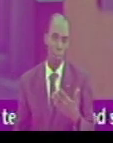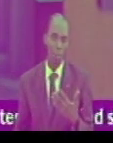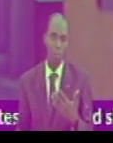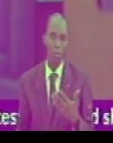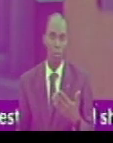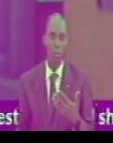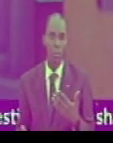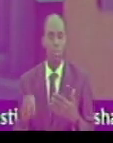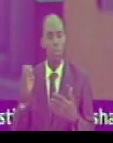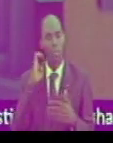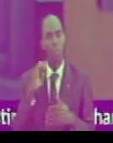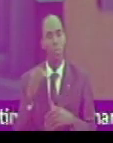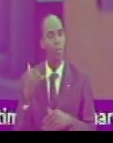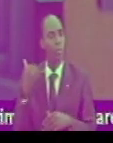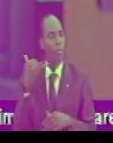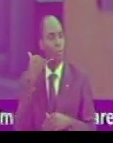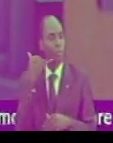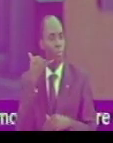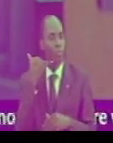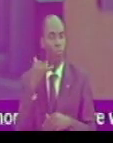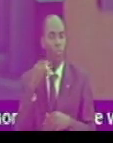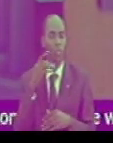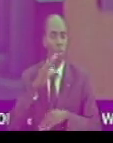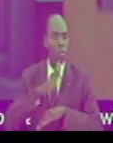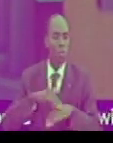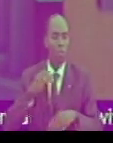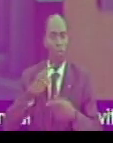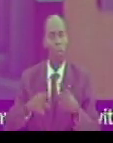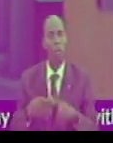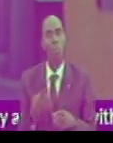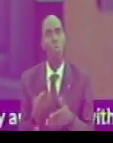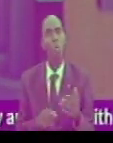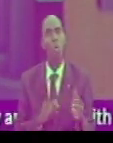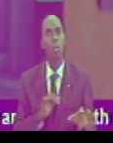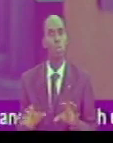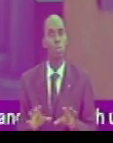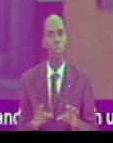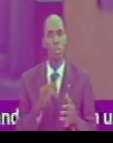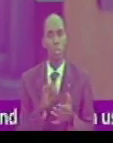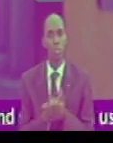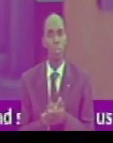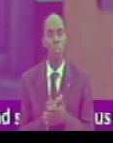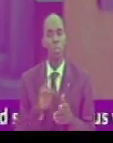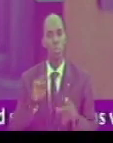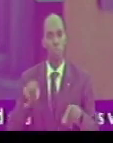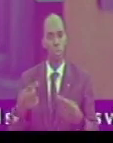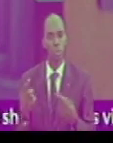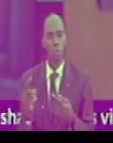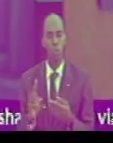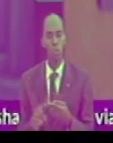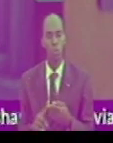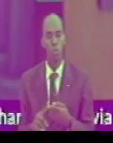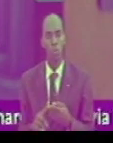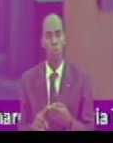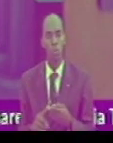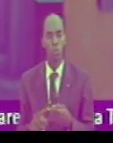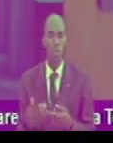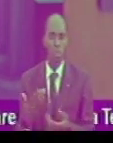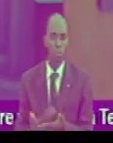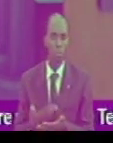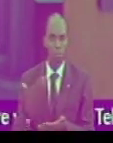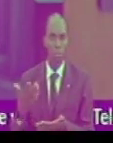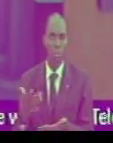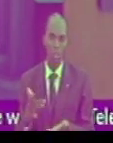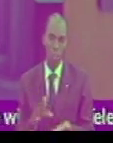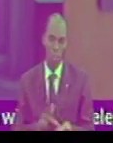to go pharmacy, and the drugs is, I don't think I can afford the money to buy the drugs. And I went there, I got the price. I said, no need. There is the blood